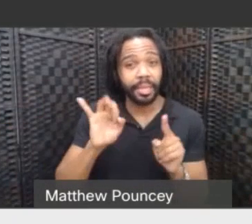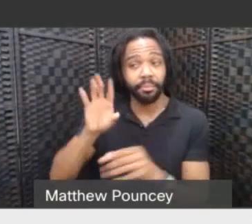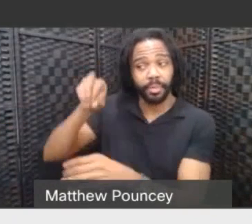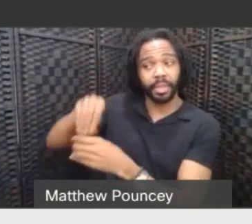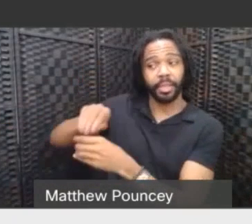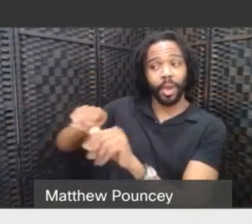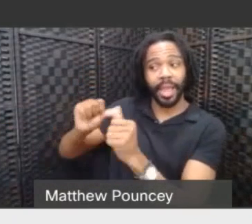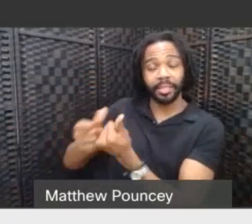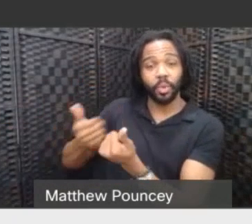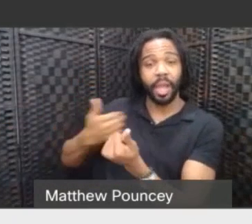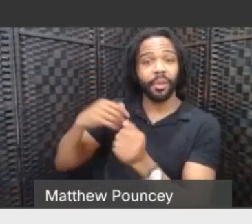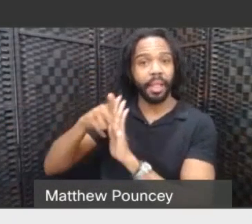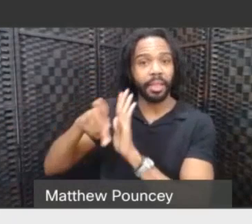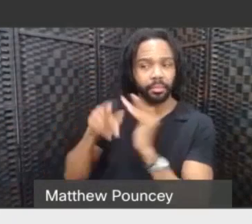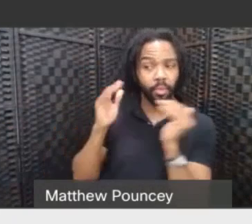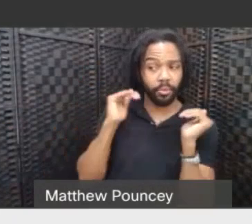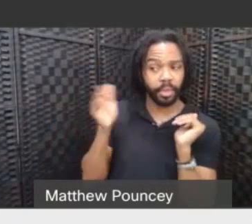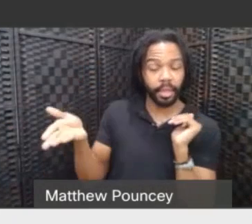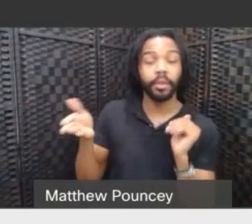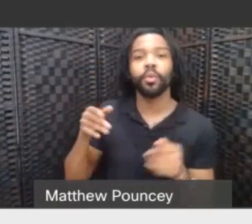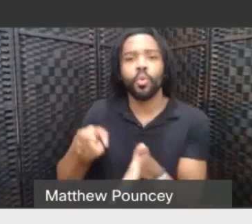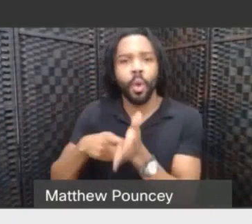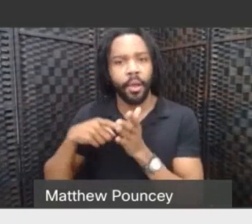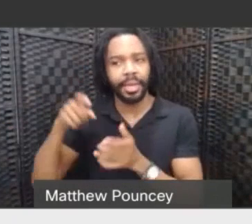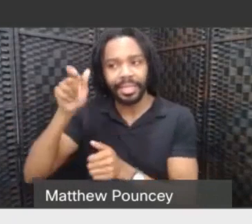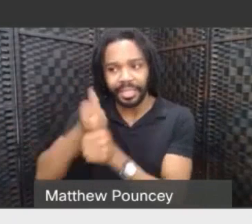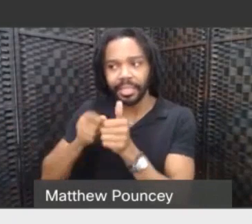hope you would, of requiring someone to test